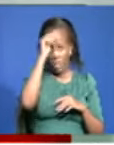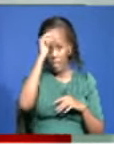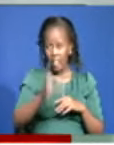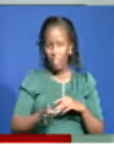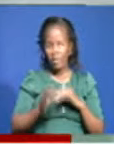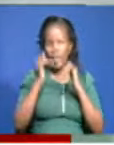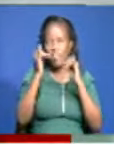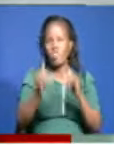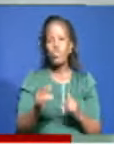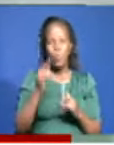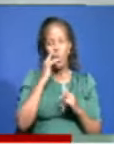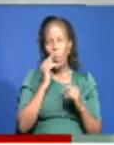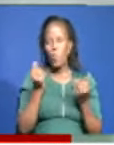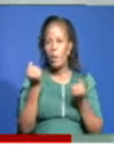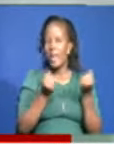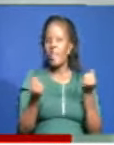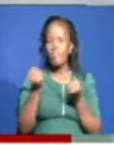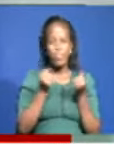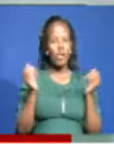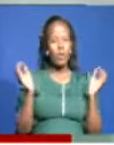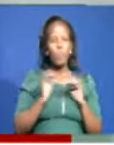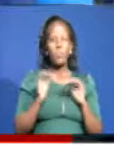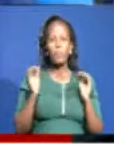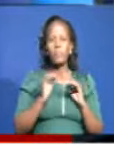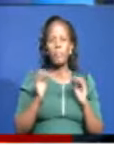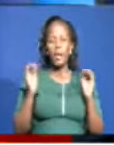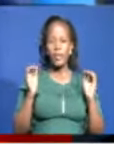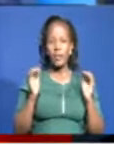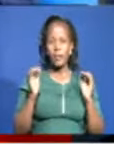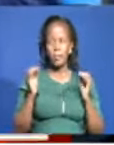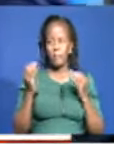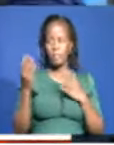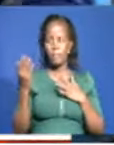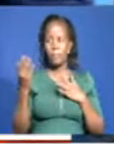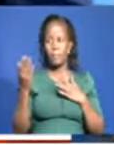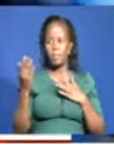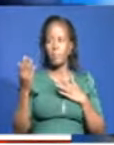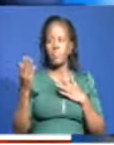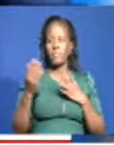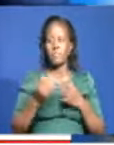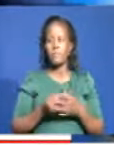vehicle. Now, this and more from the courts. Take a look.